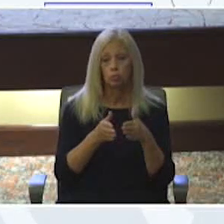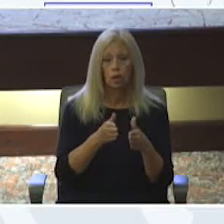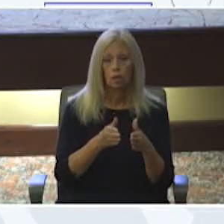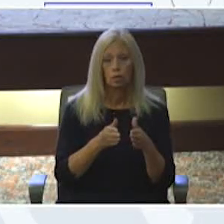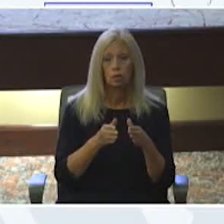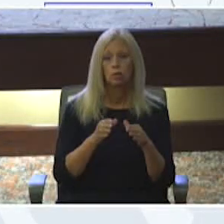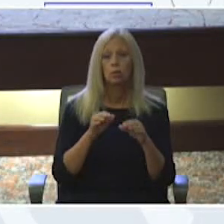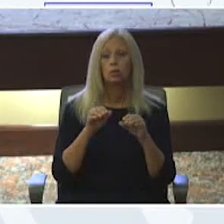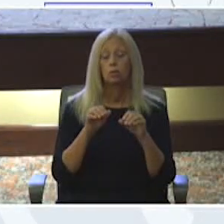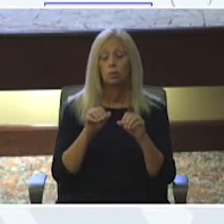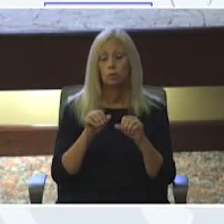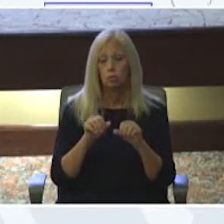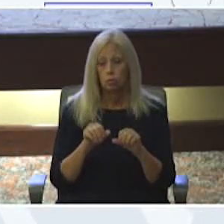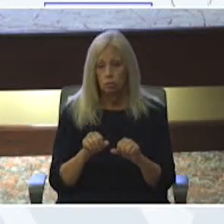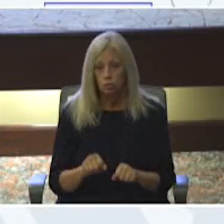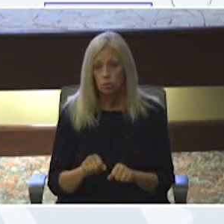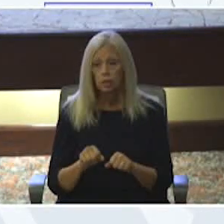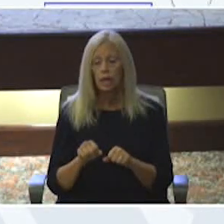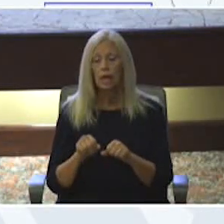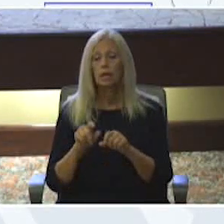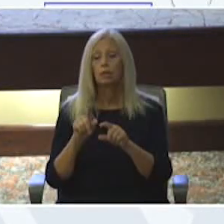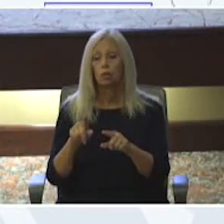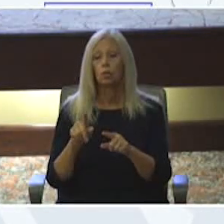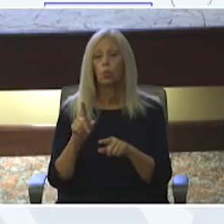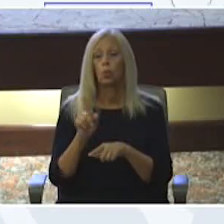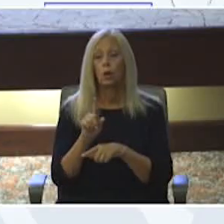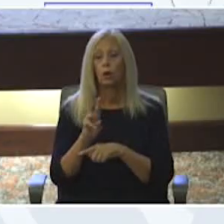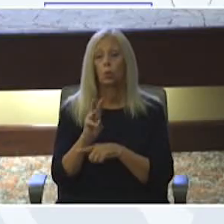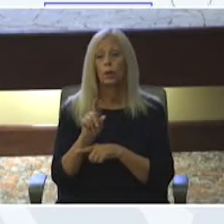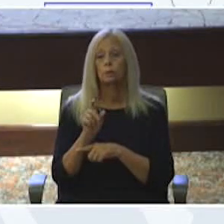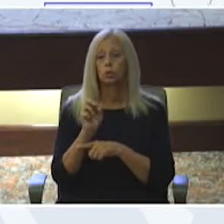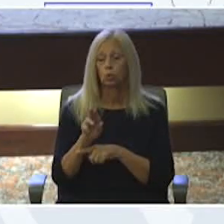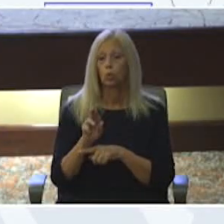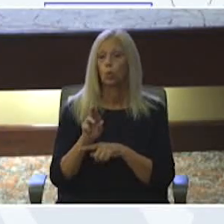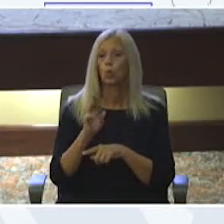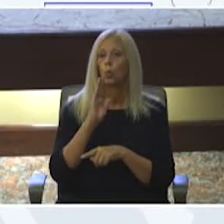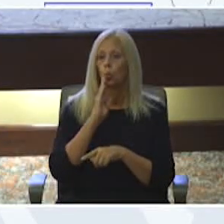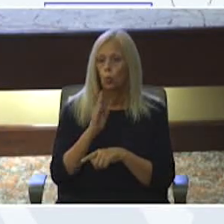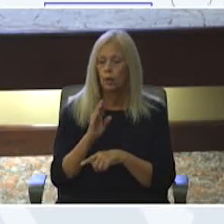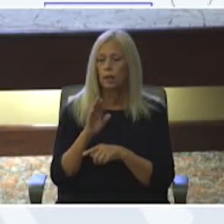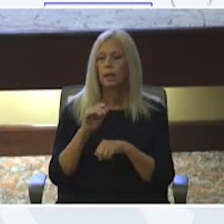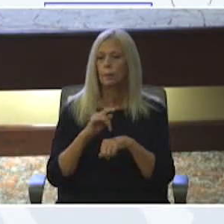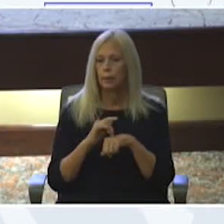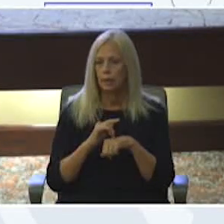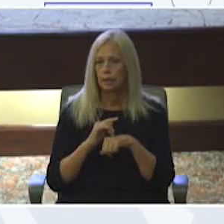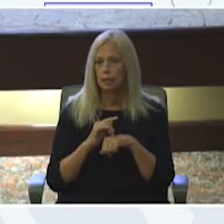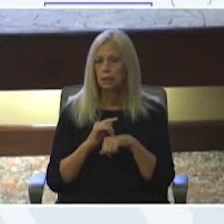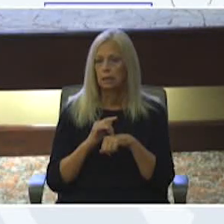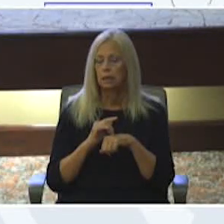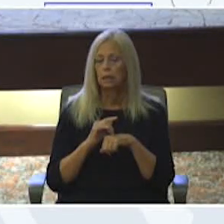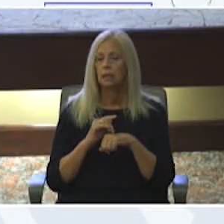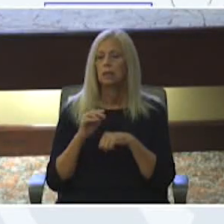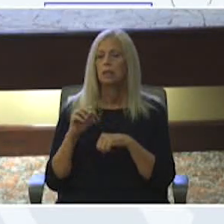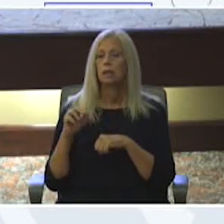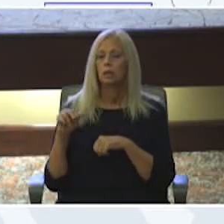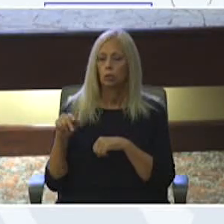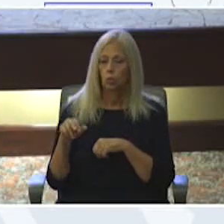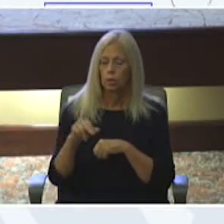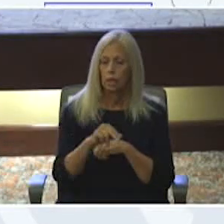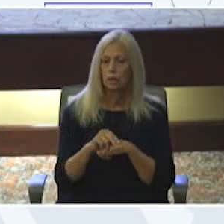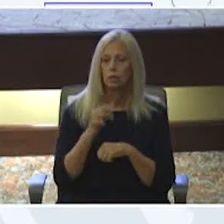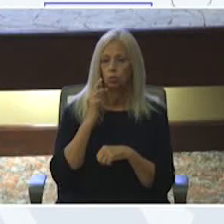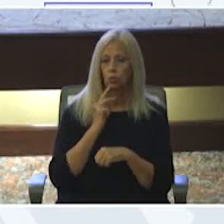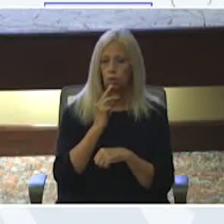the Webster Overlook would have been. Okay. It'll tie to trail, and you will go down, and there will be a